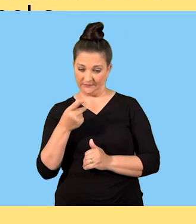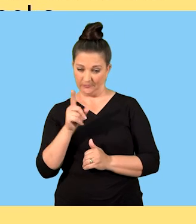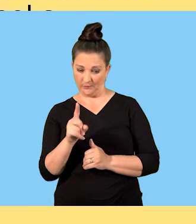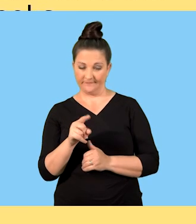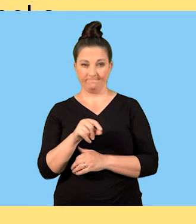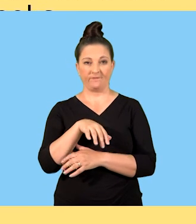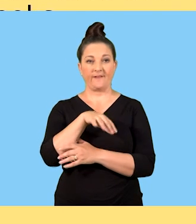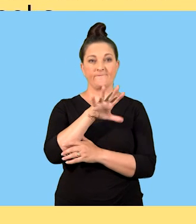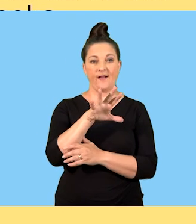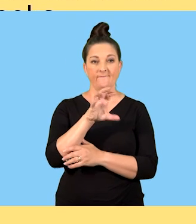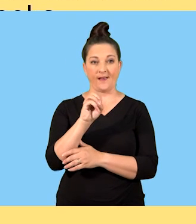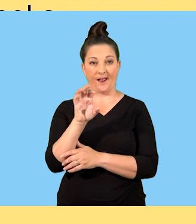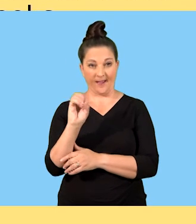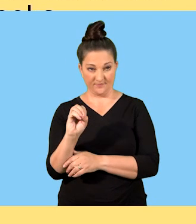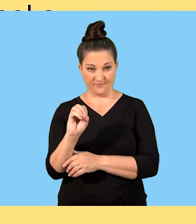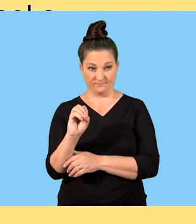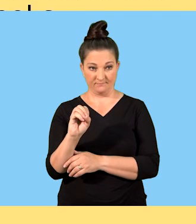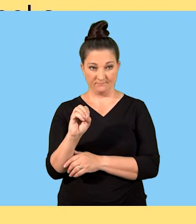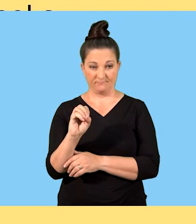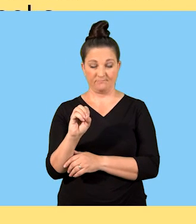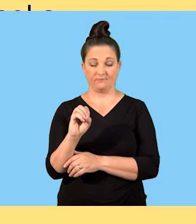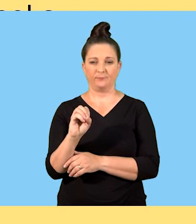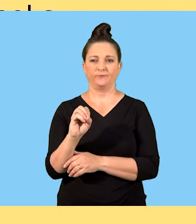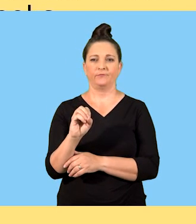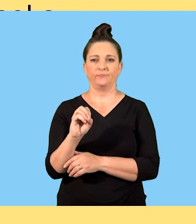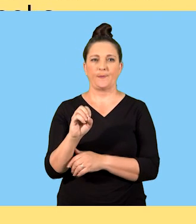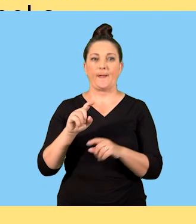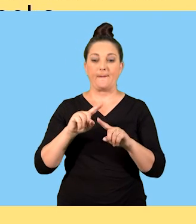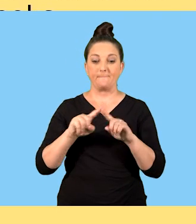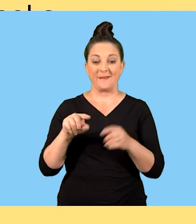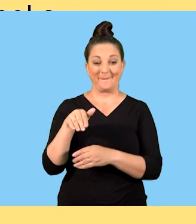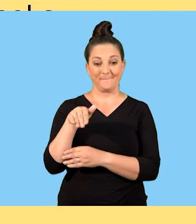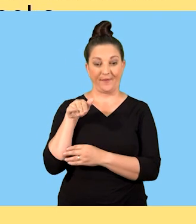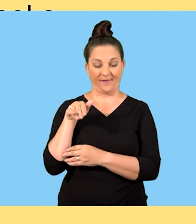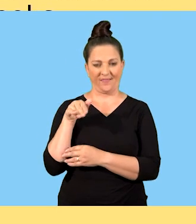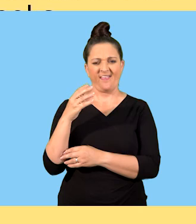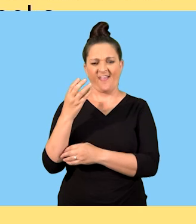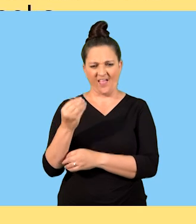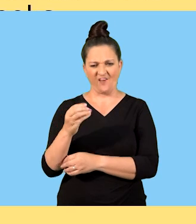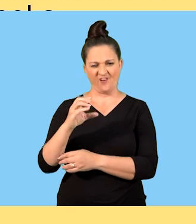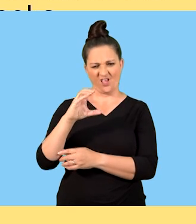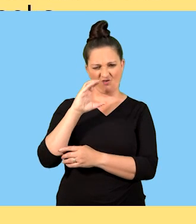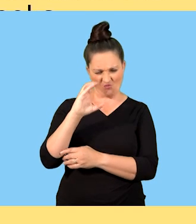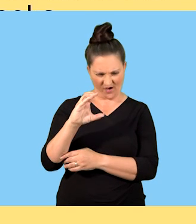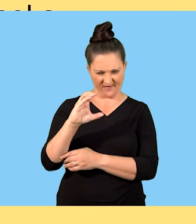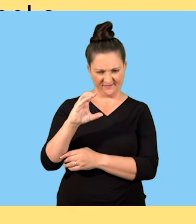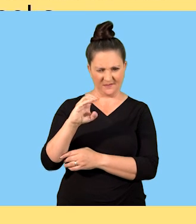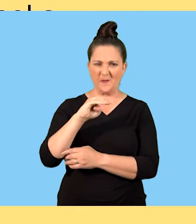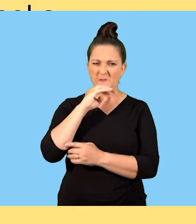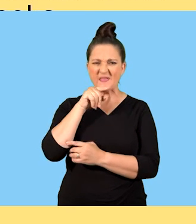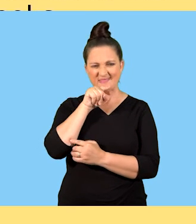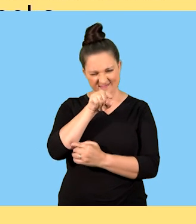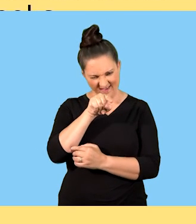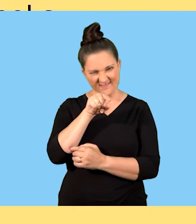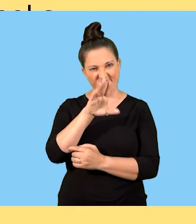500, when bank has a credit balance, that is a negative balance.